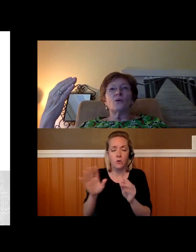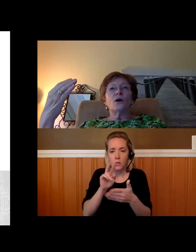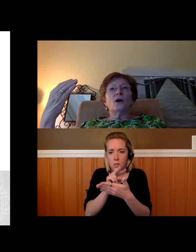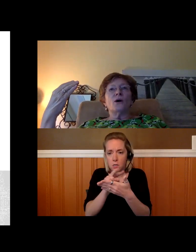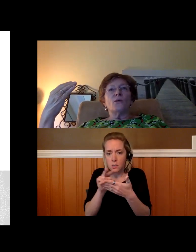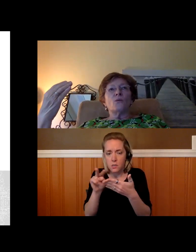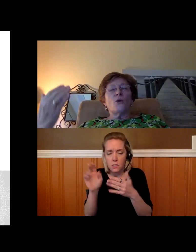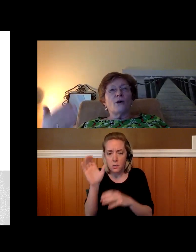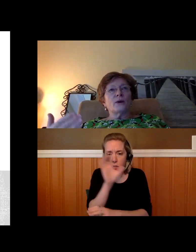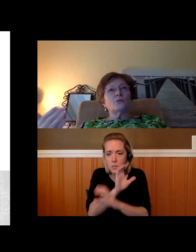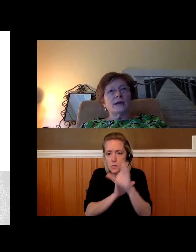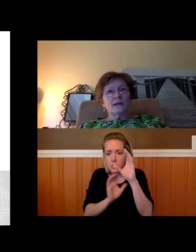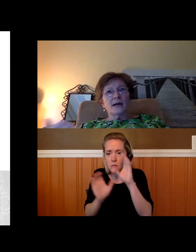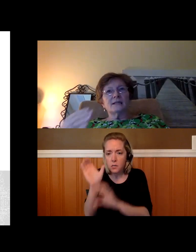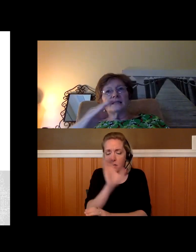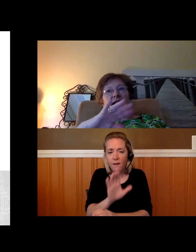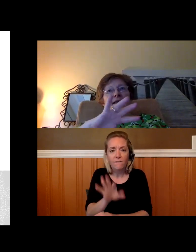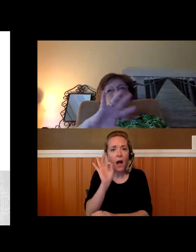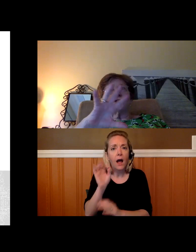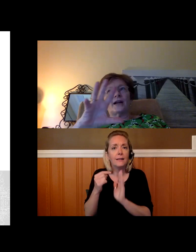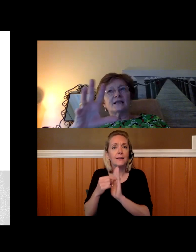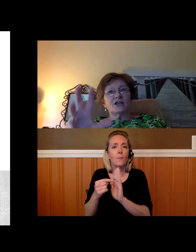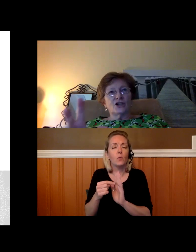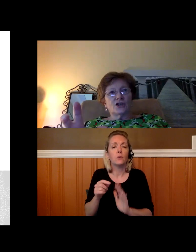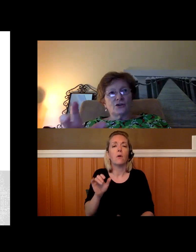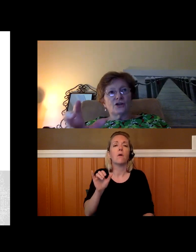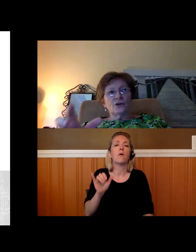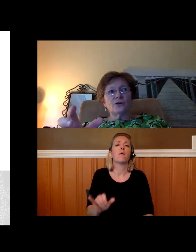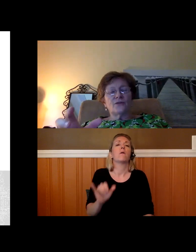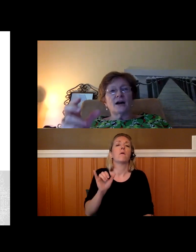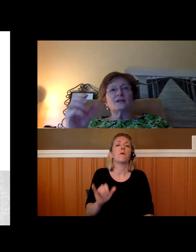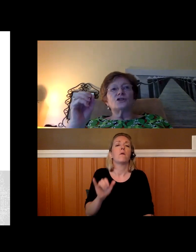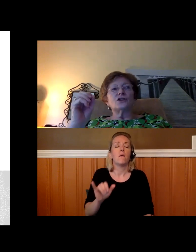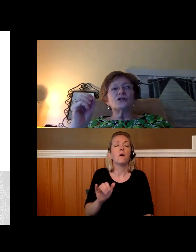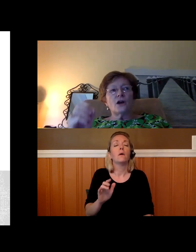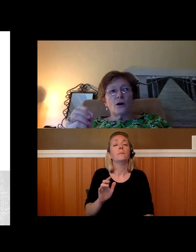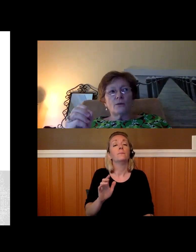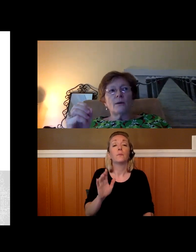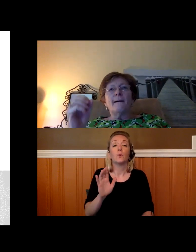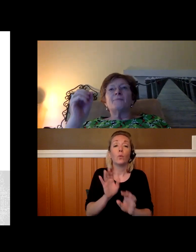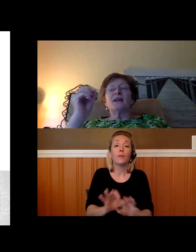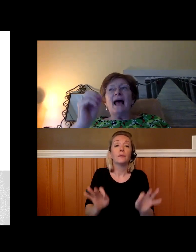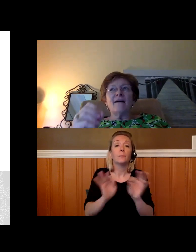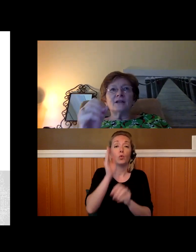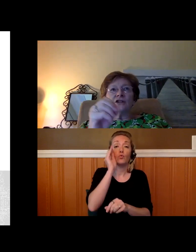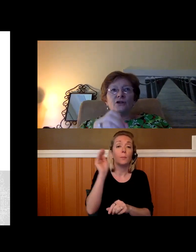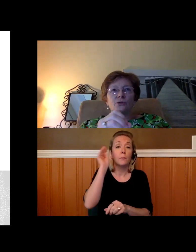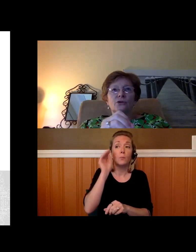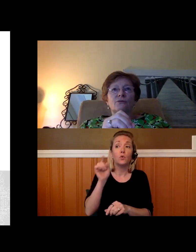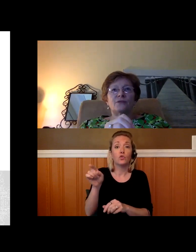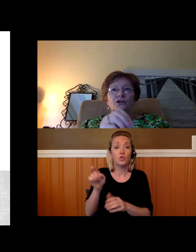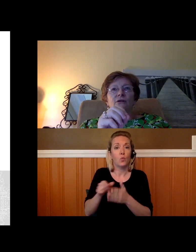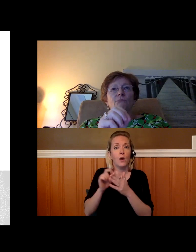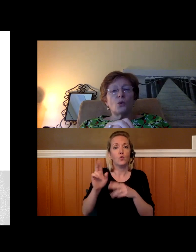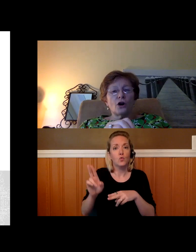we realize is, in the transition to the new device, just know that having to use her vision more on